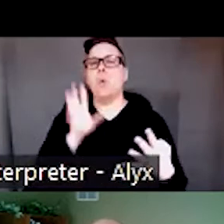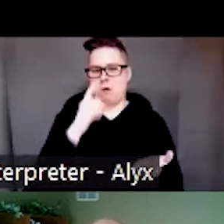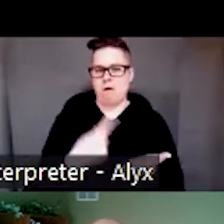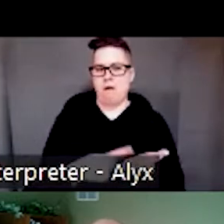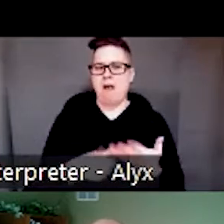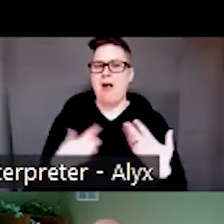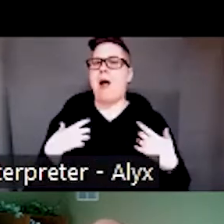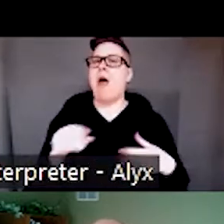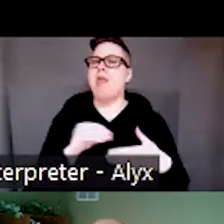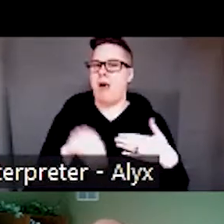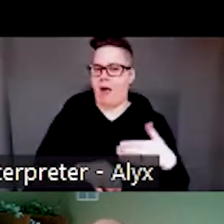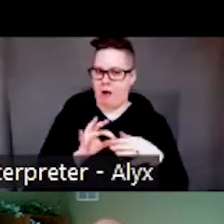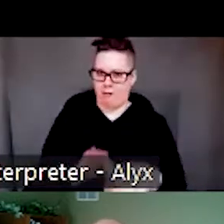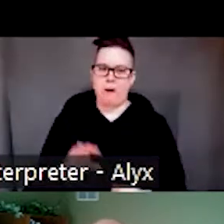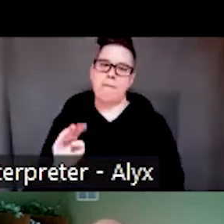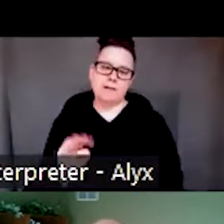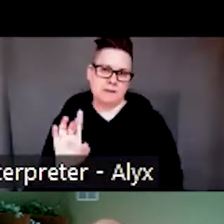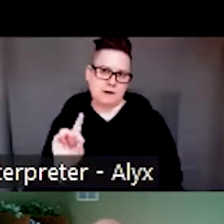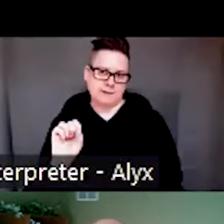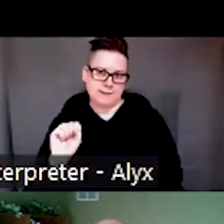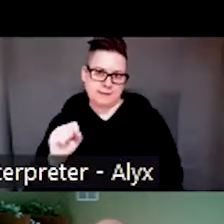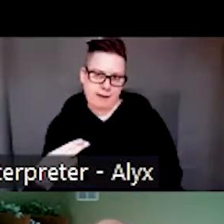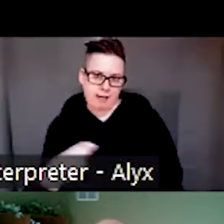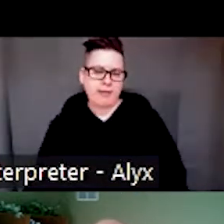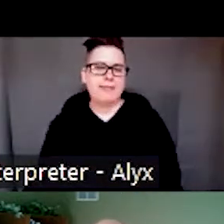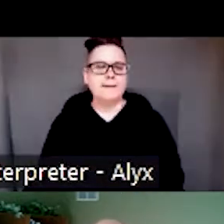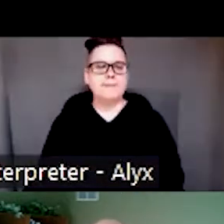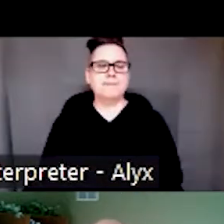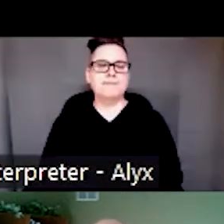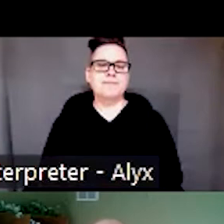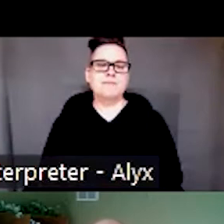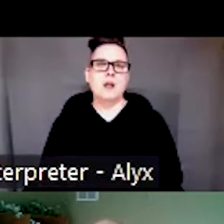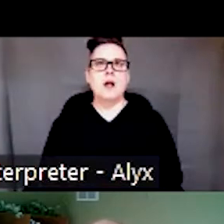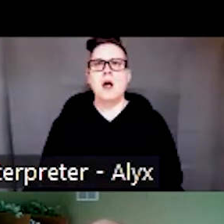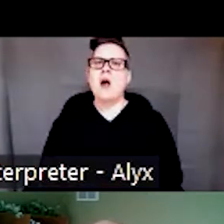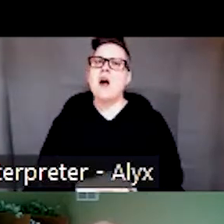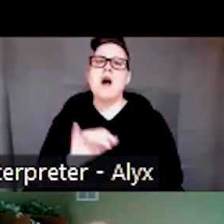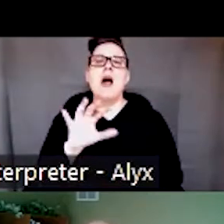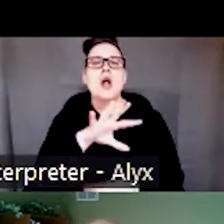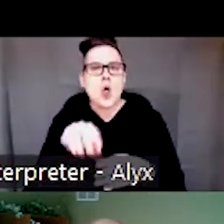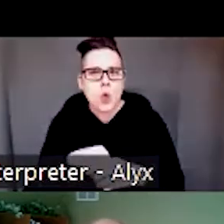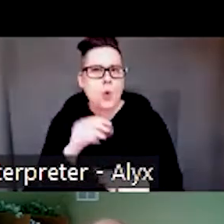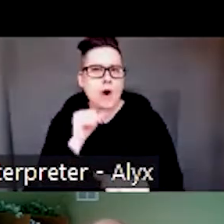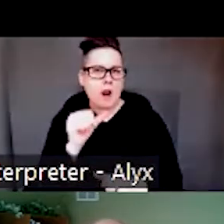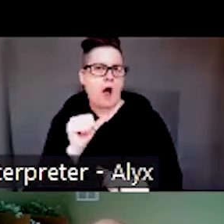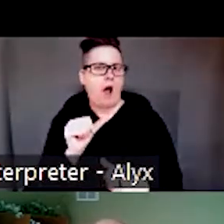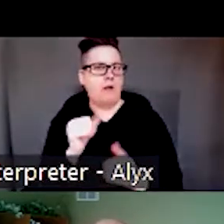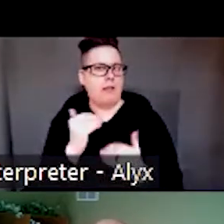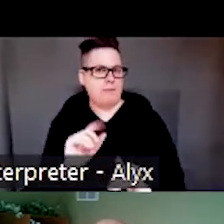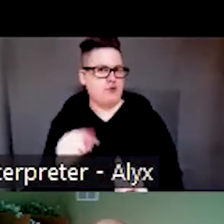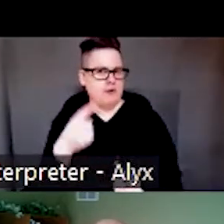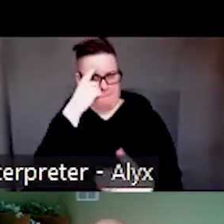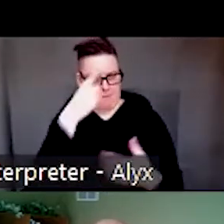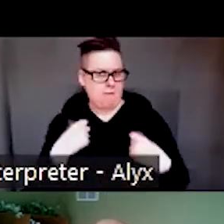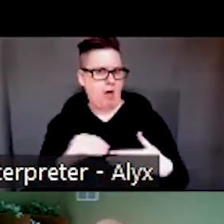the health outcomes related to multidimensional sleep health that include but are not limited to mental health